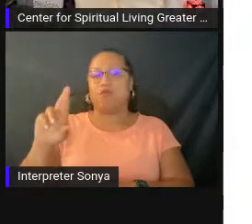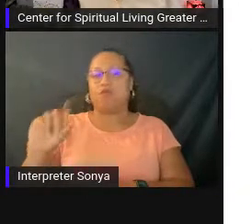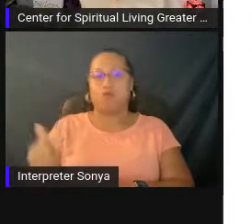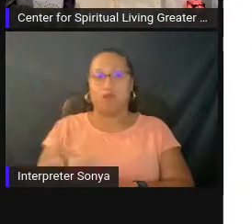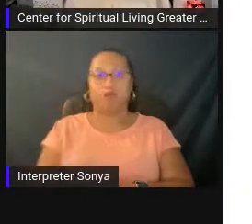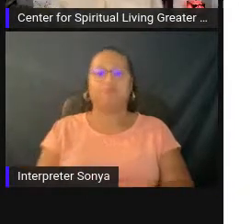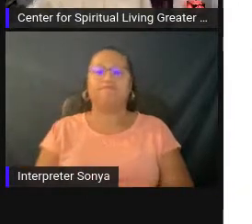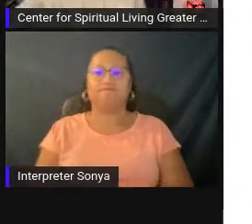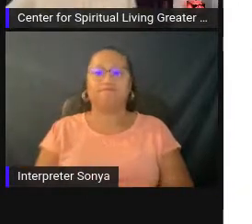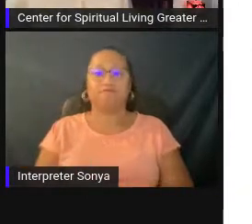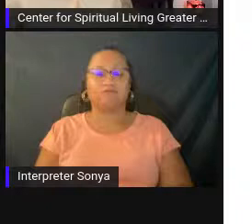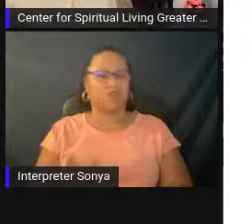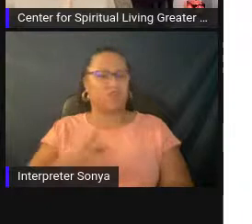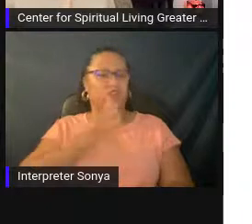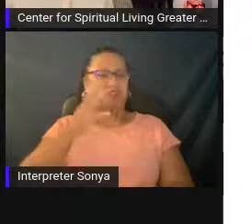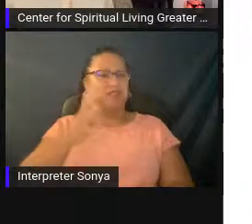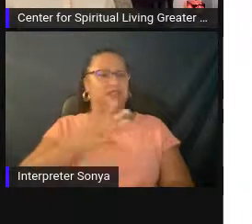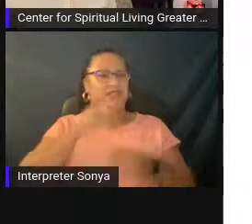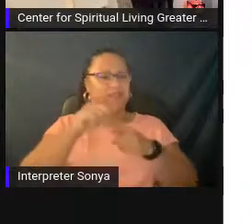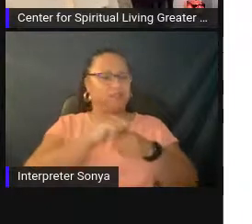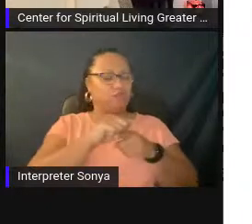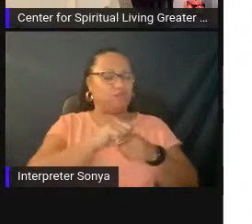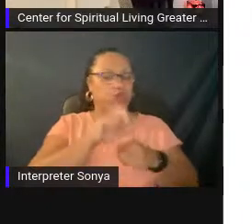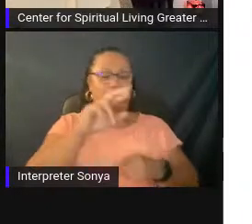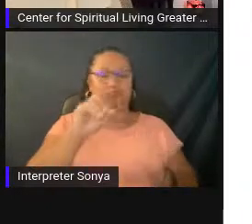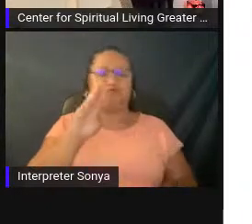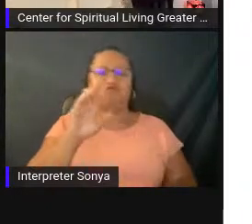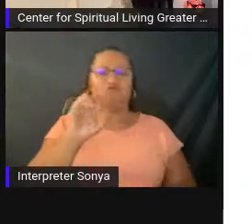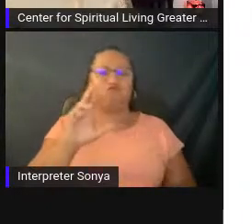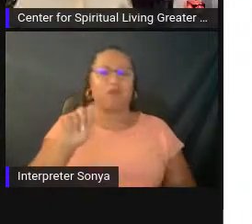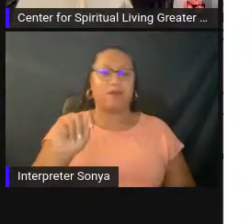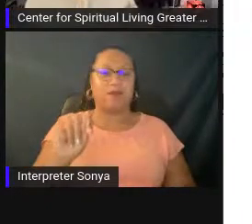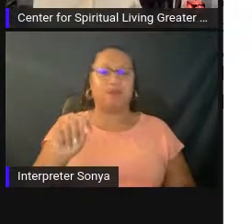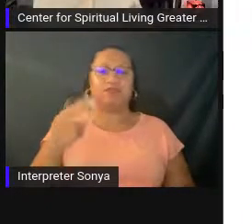Classically trained, Robert Hitz